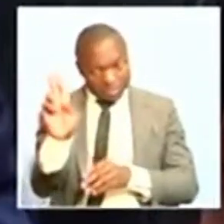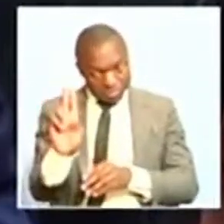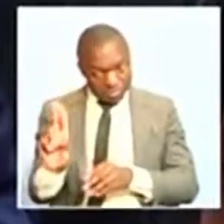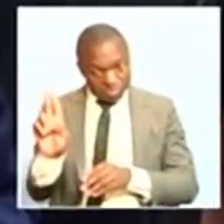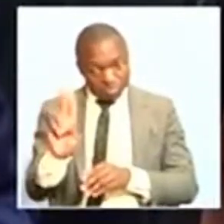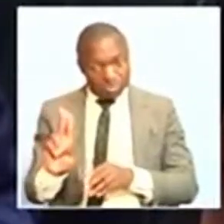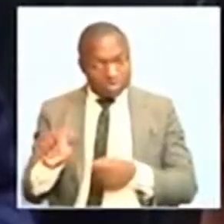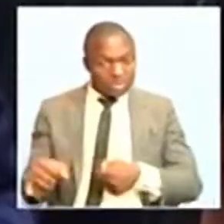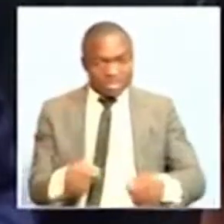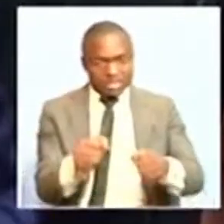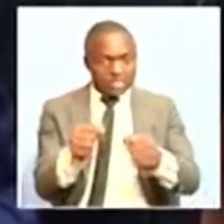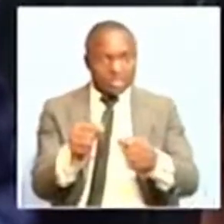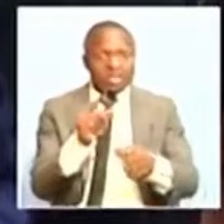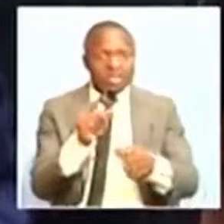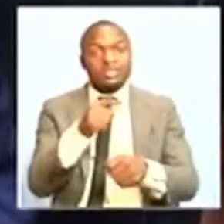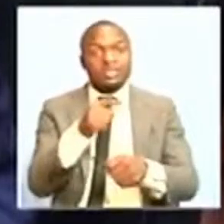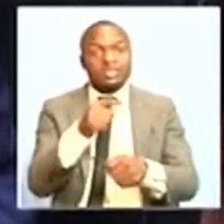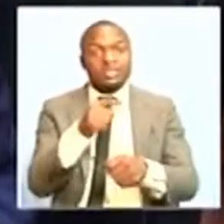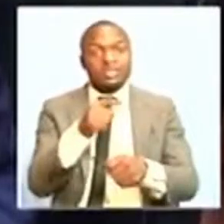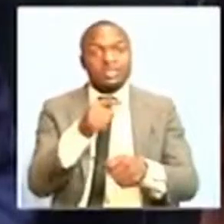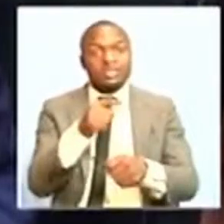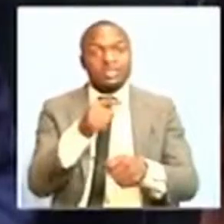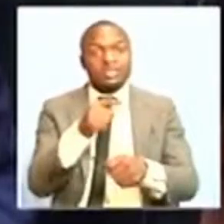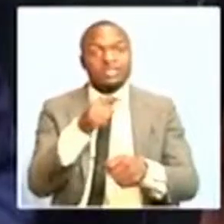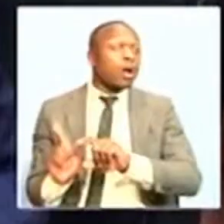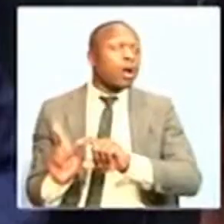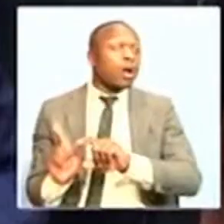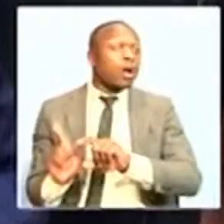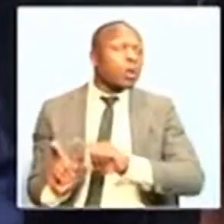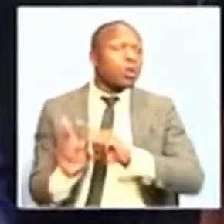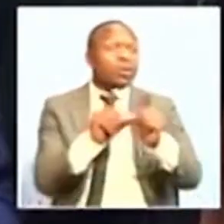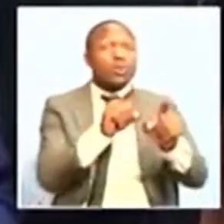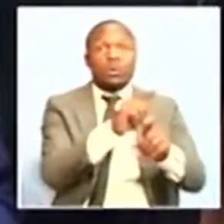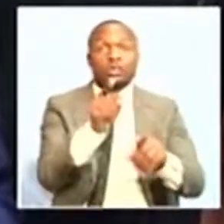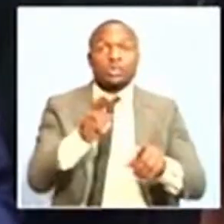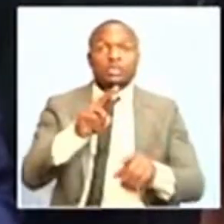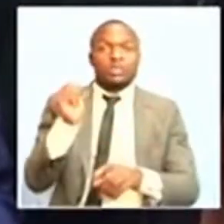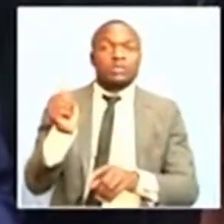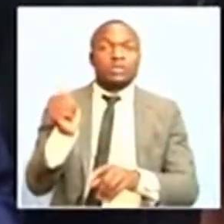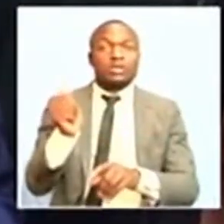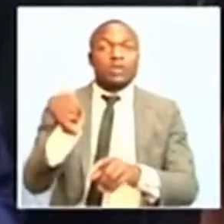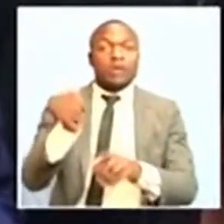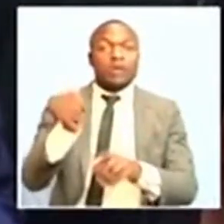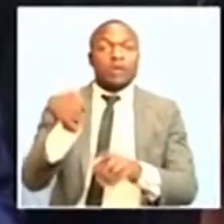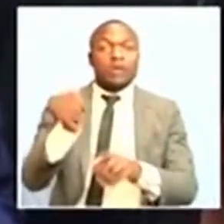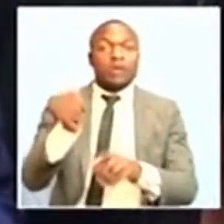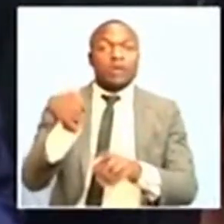working. I had to be forced to go and have a printed tax